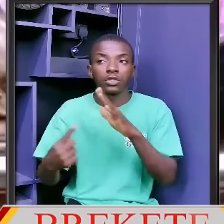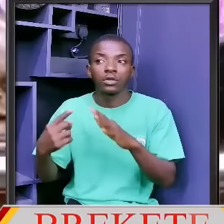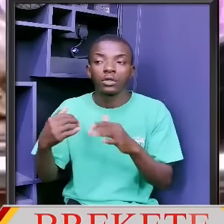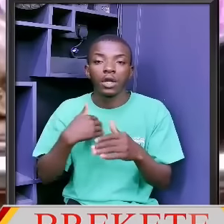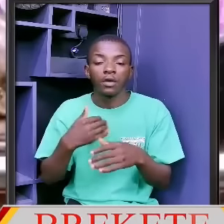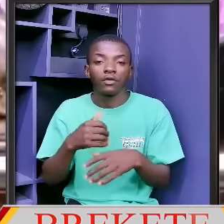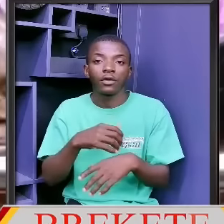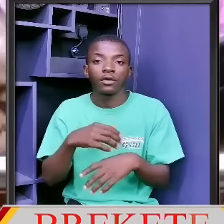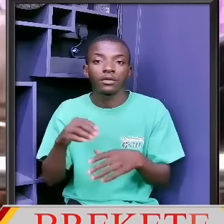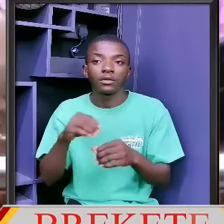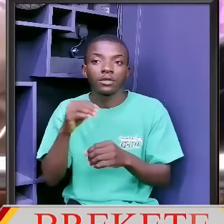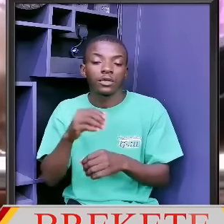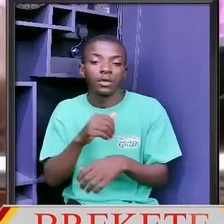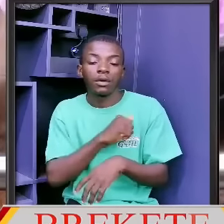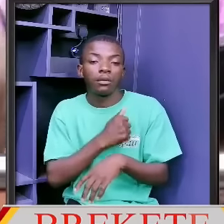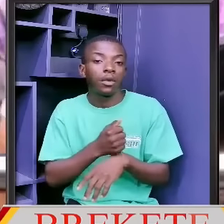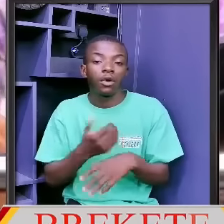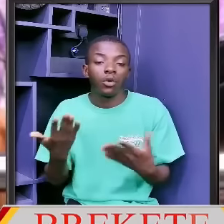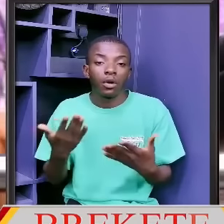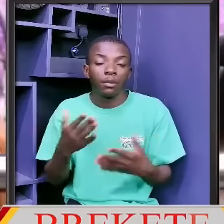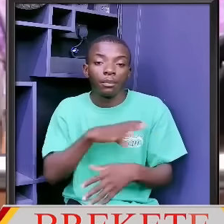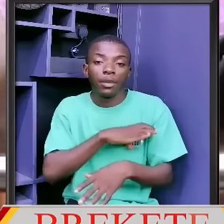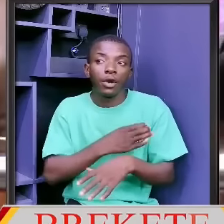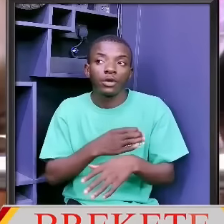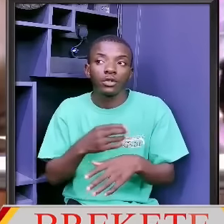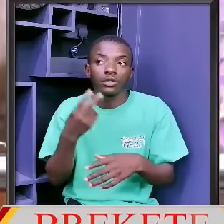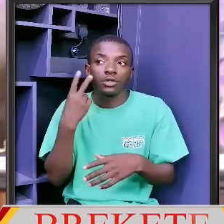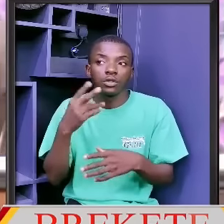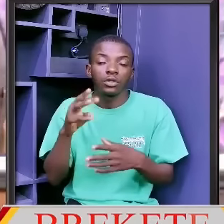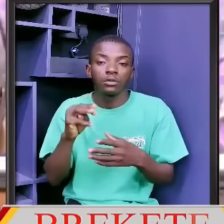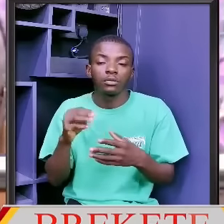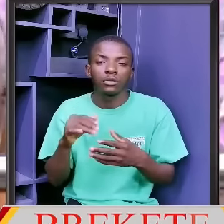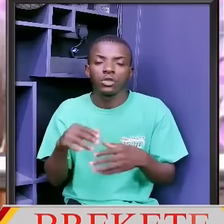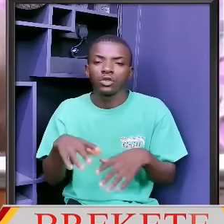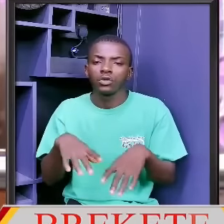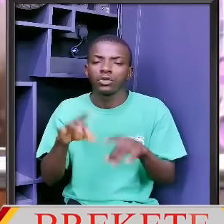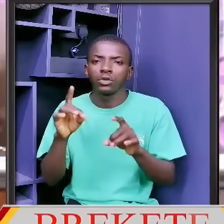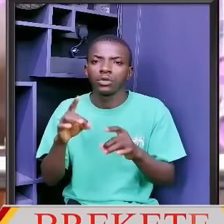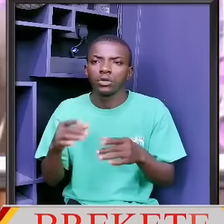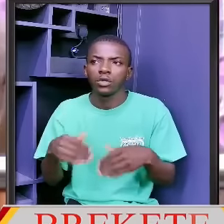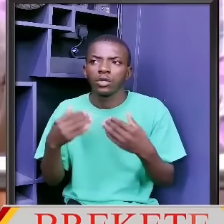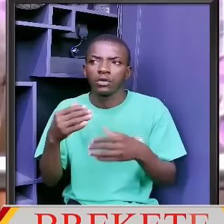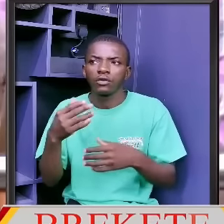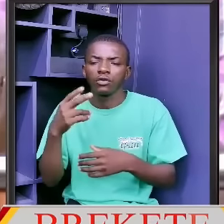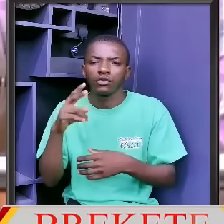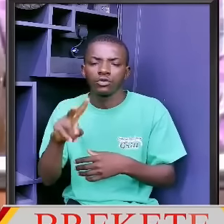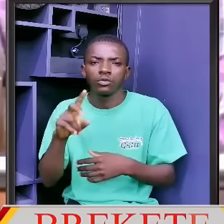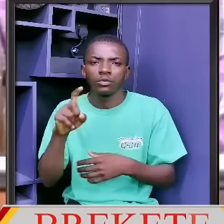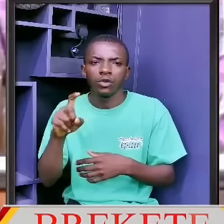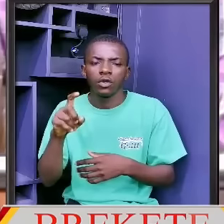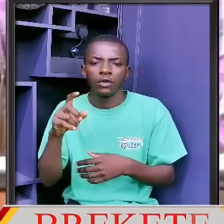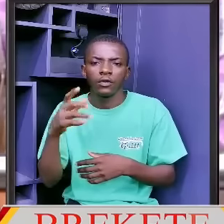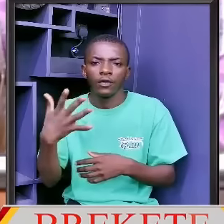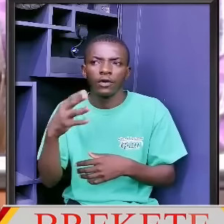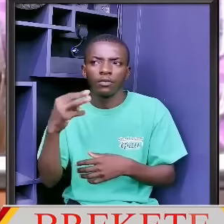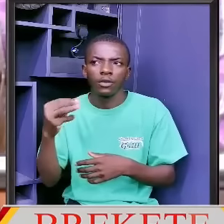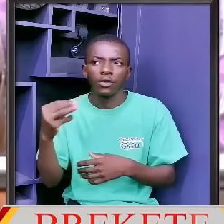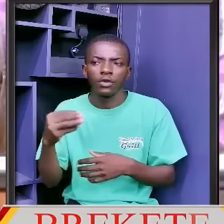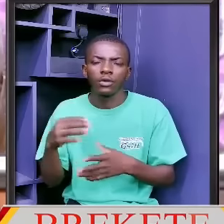spiritual power. They didn't see the cows. They only saw him. So they took him. He gave them 2.5 million.